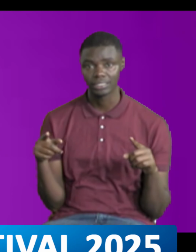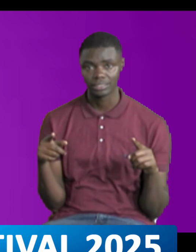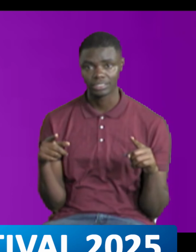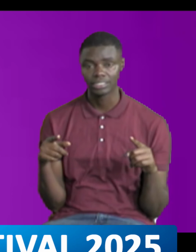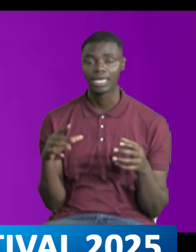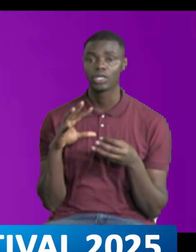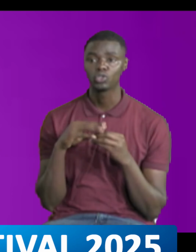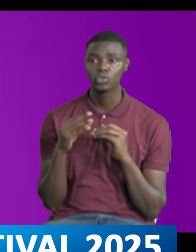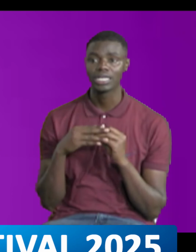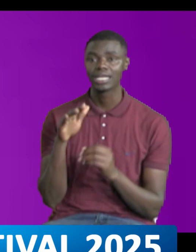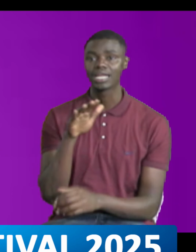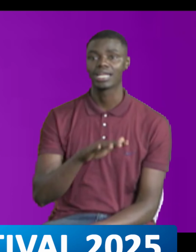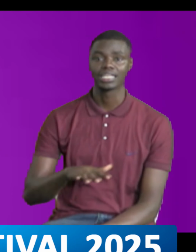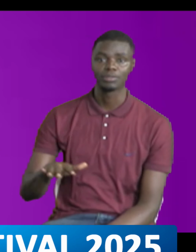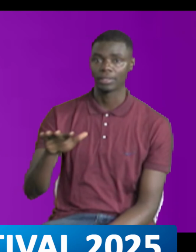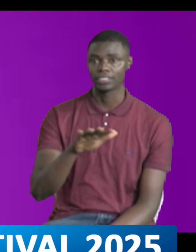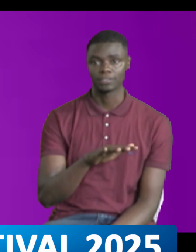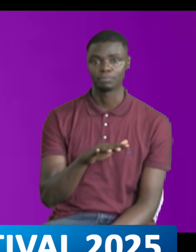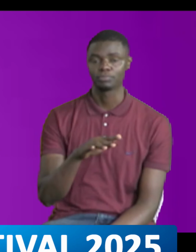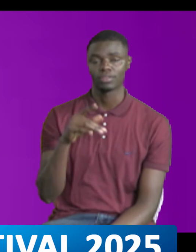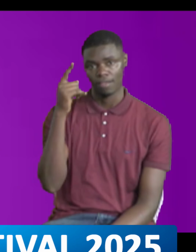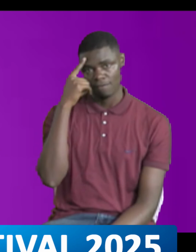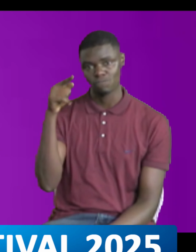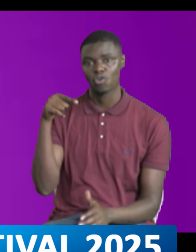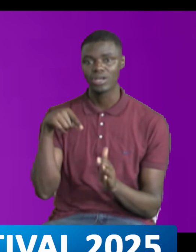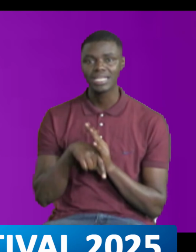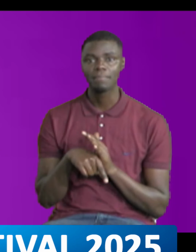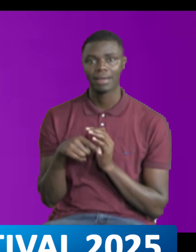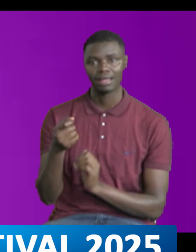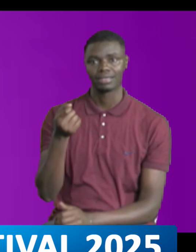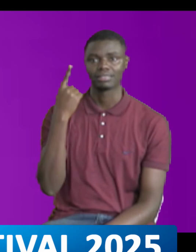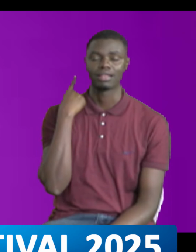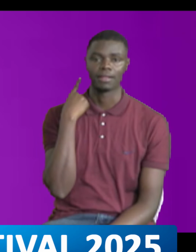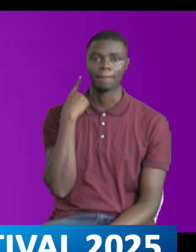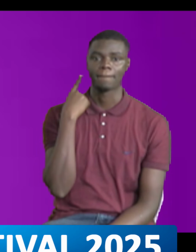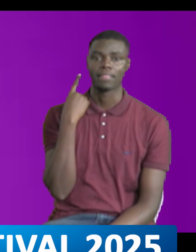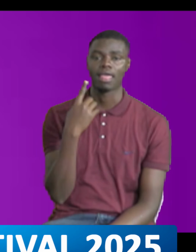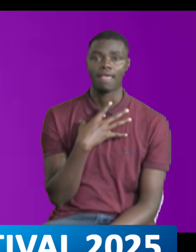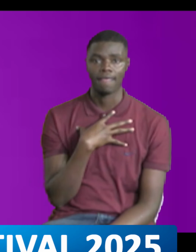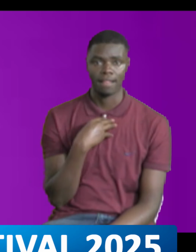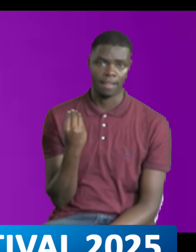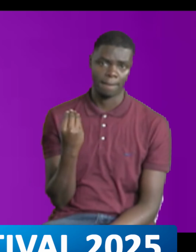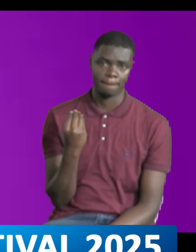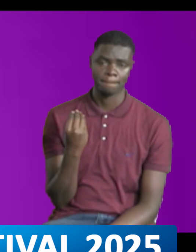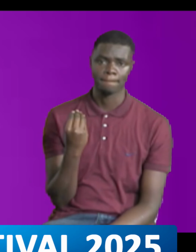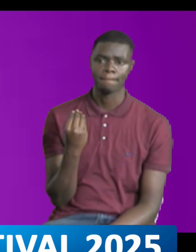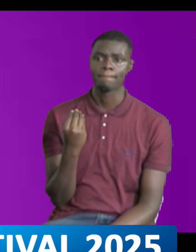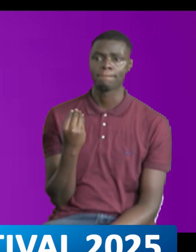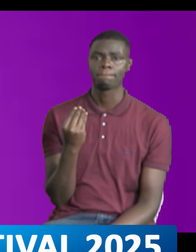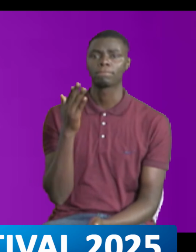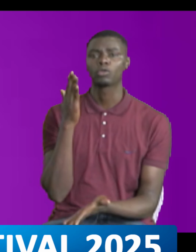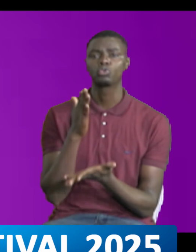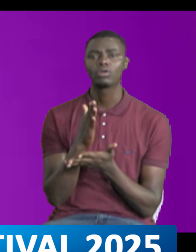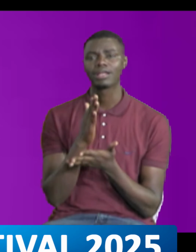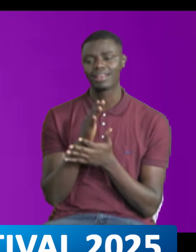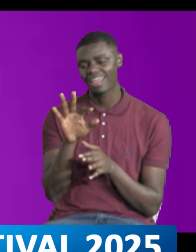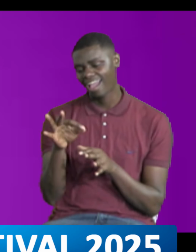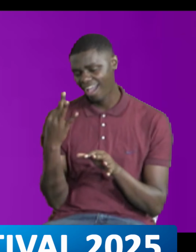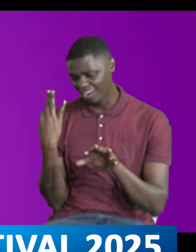instead create a space for deeper understanding and just to really